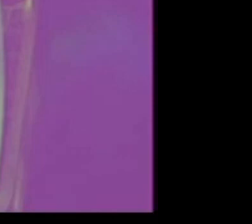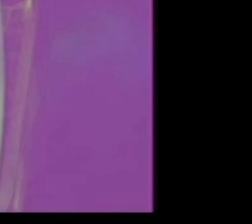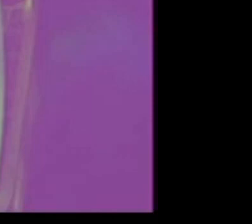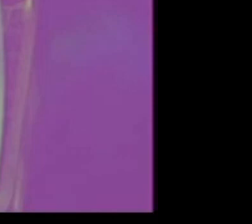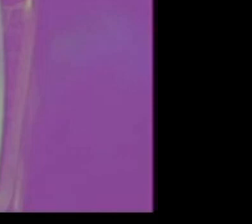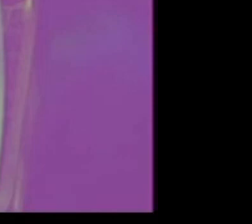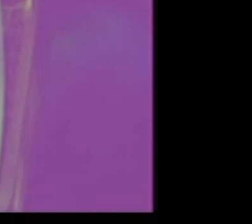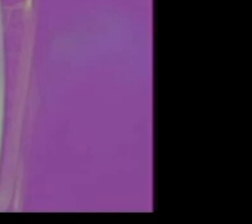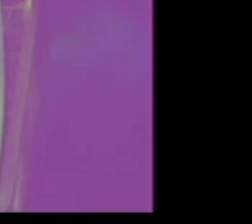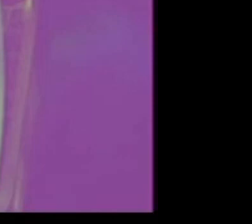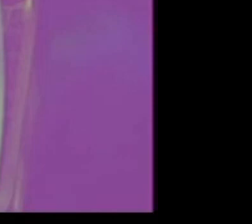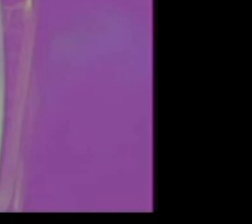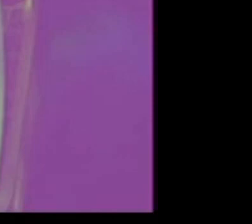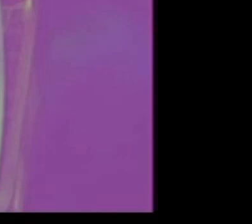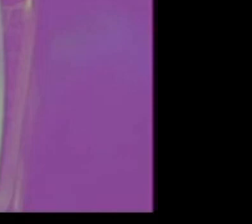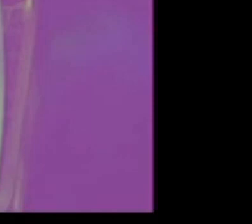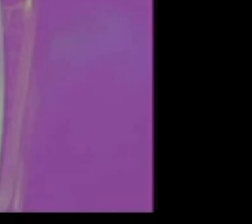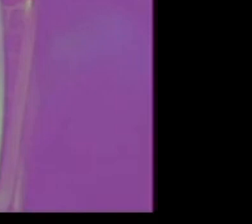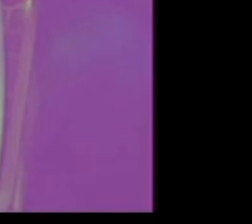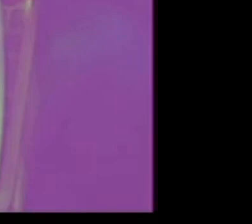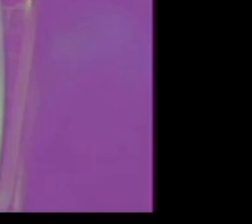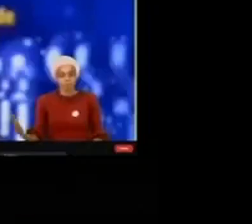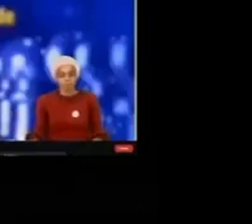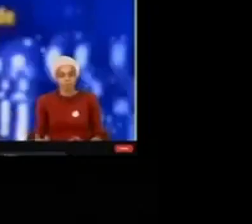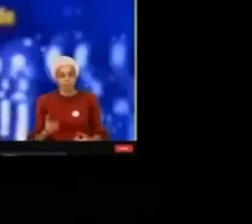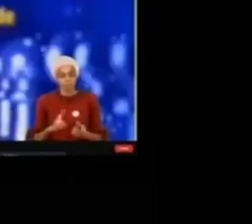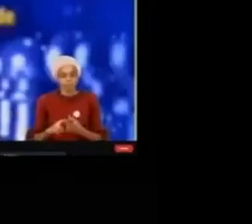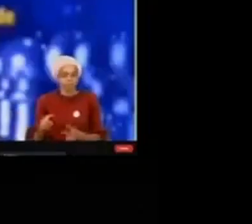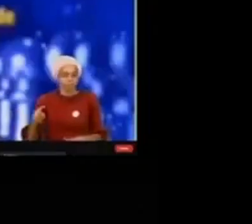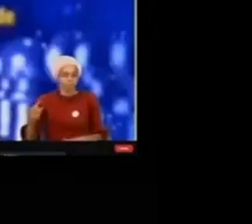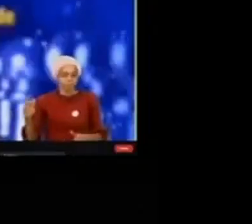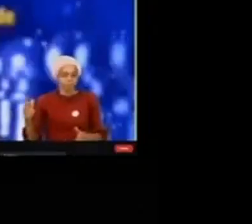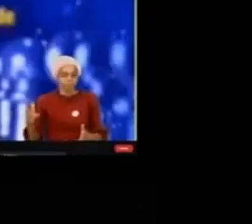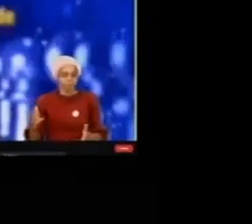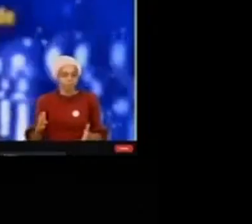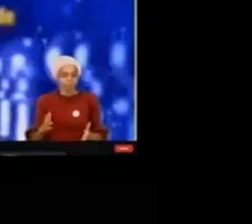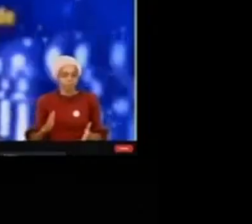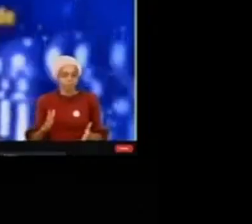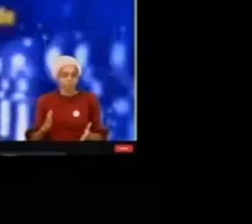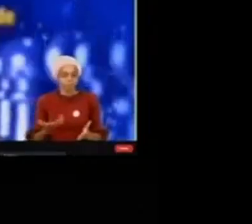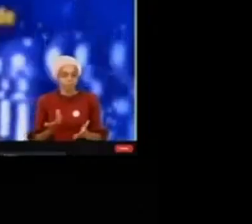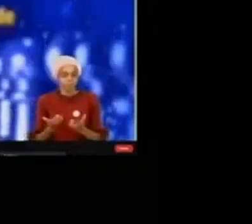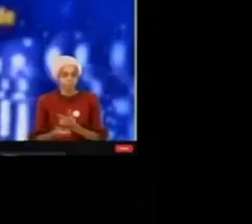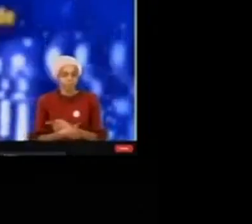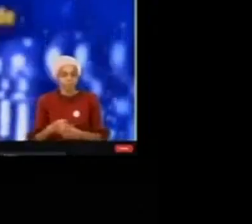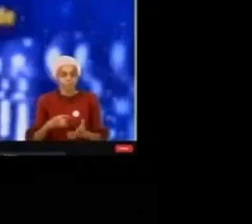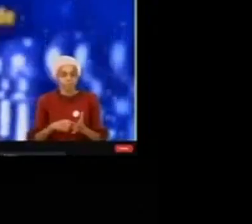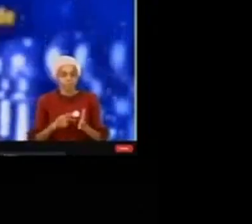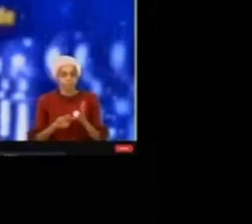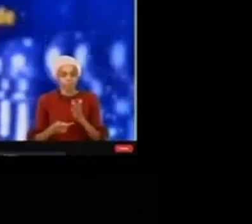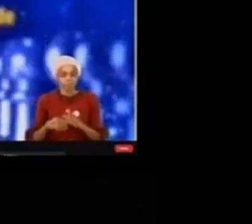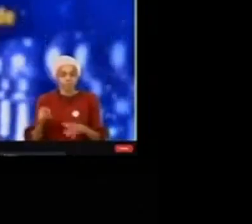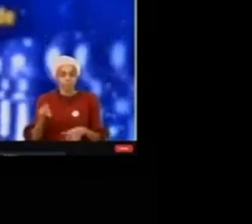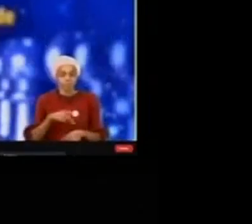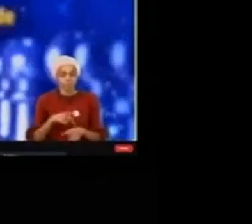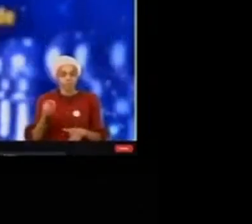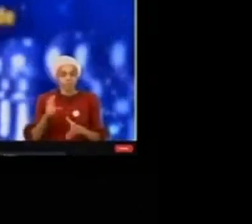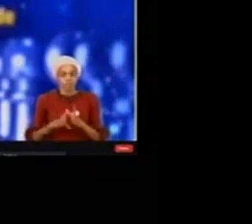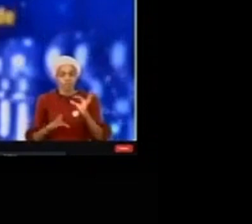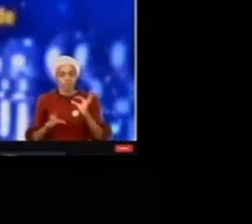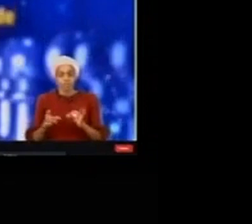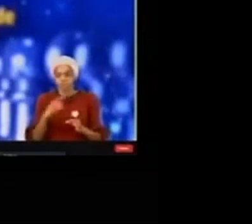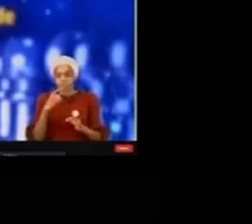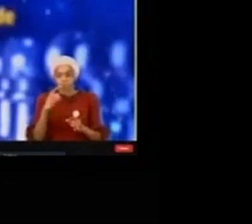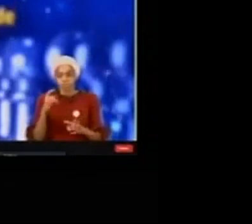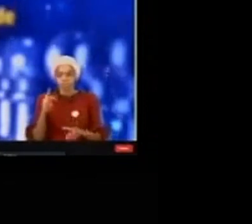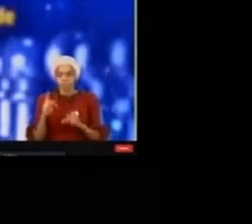In Jesus' name we pray. Give this global crusade. In Isaiah 9 it says, the people who